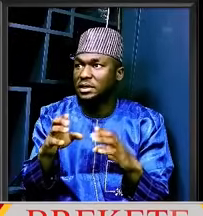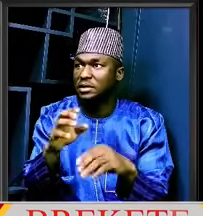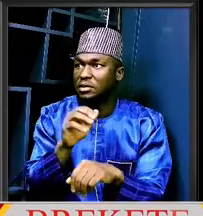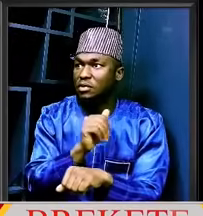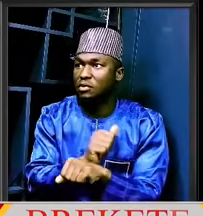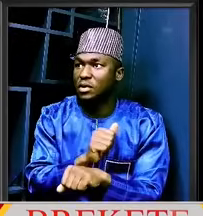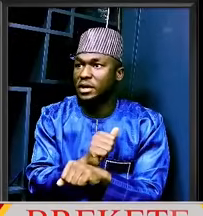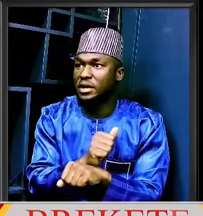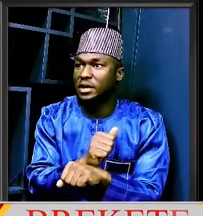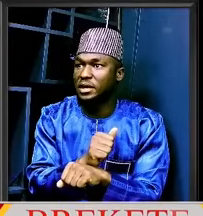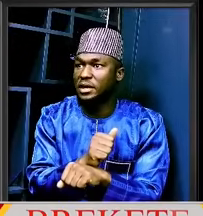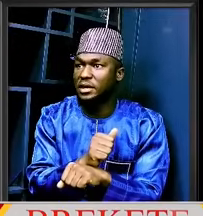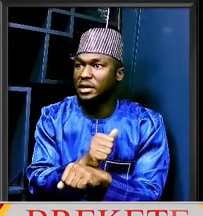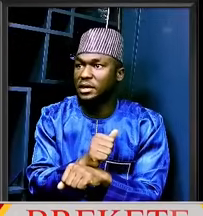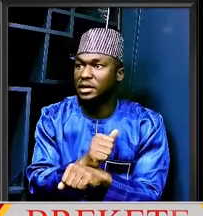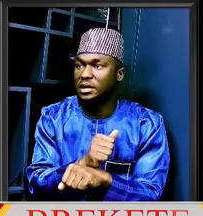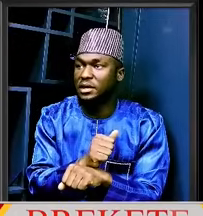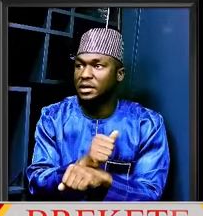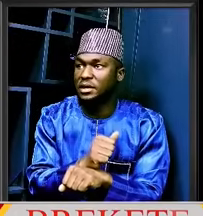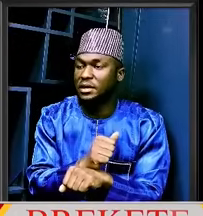Okay, 47, not get medicine.